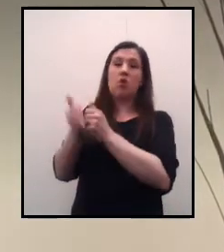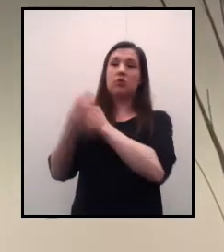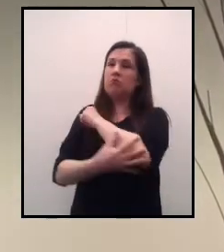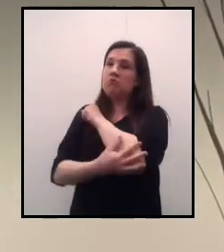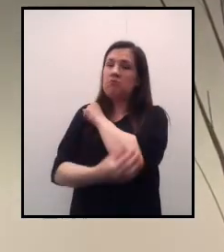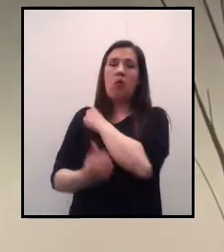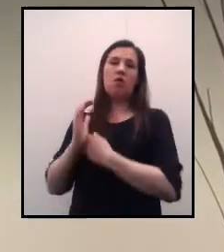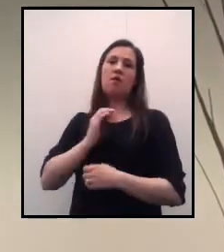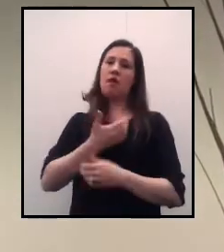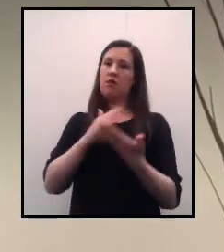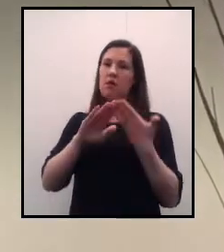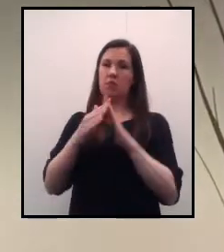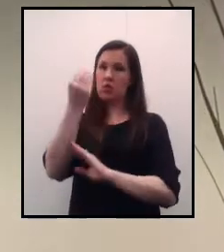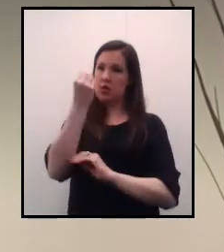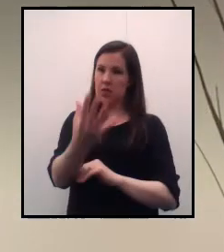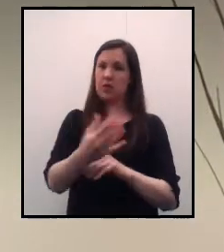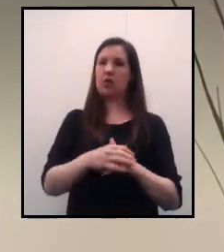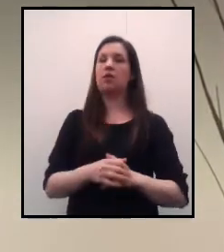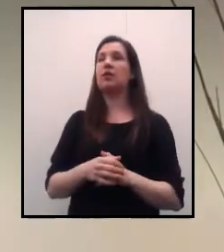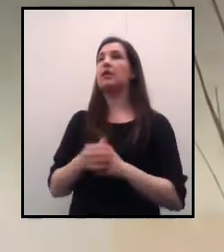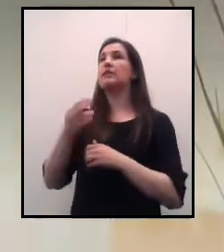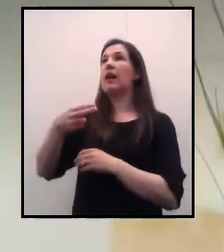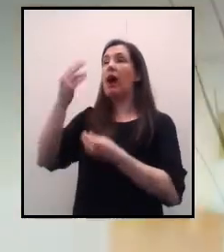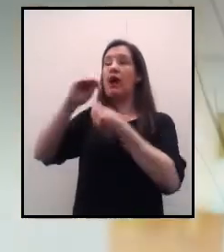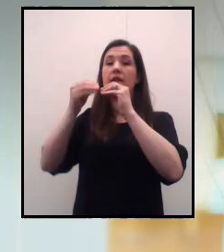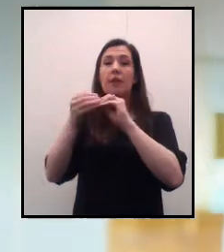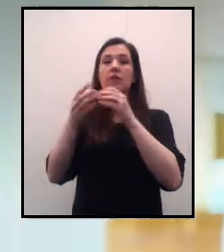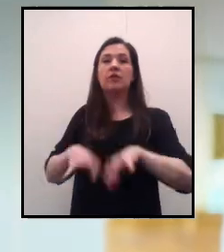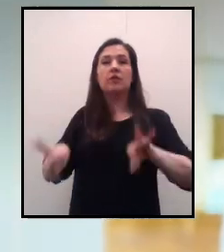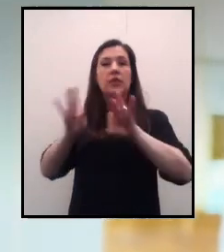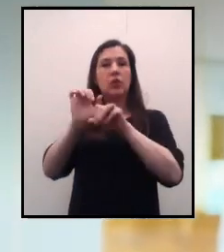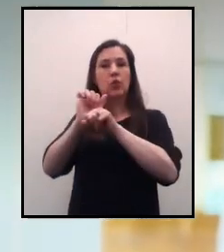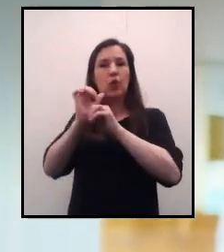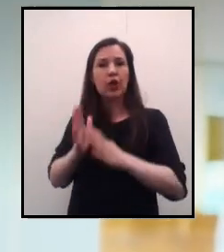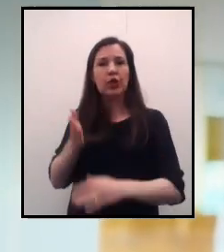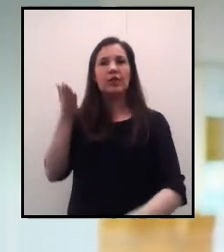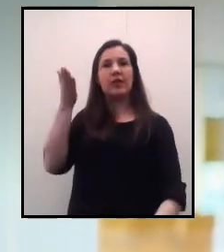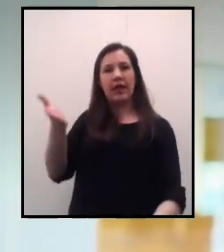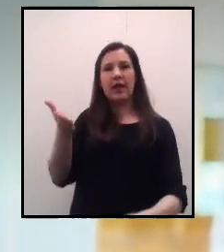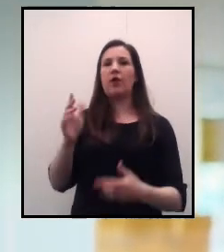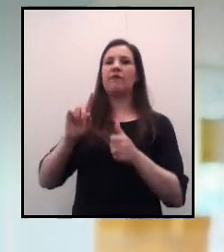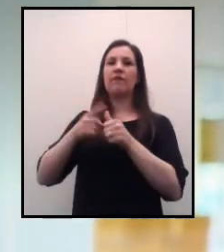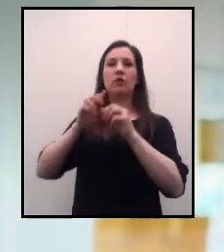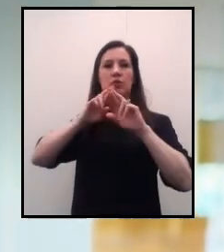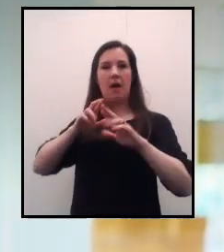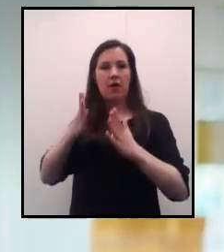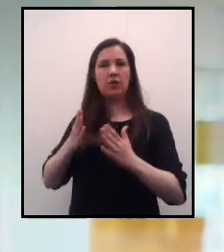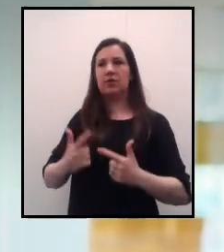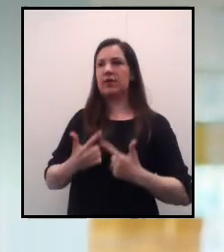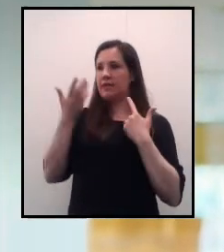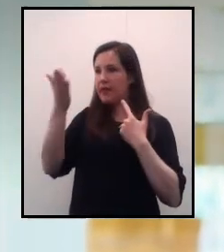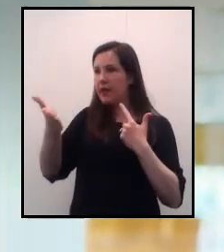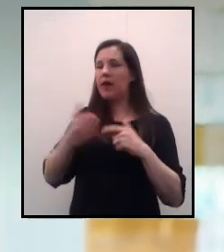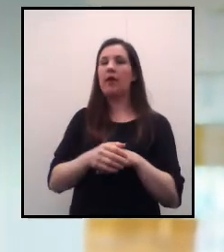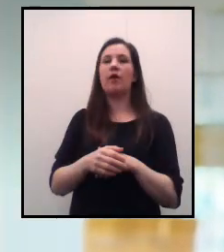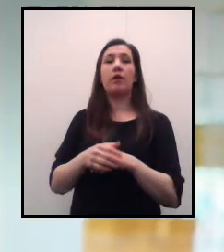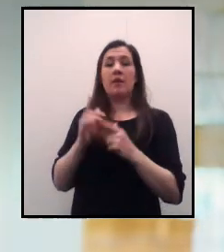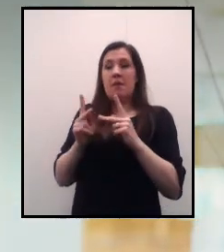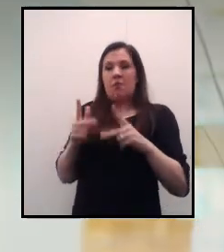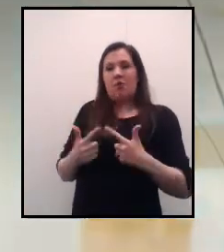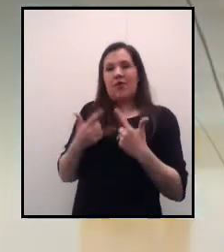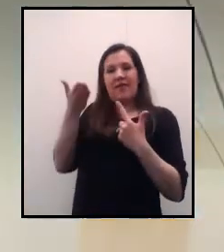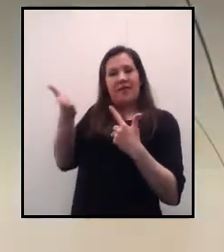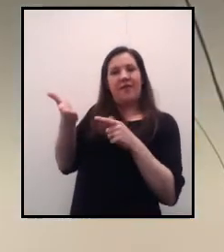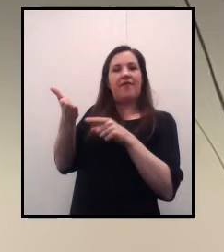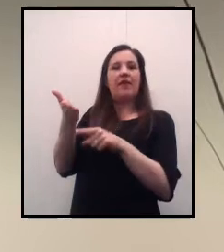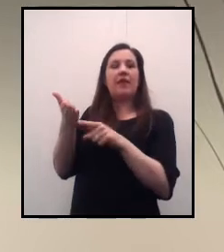it's also home to high numbers of essential workers and first responders. The residents in this community also suffer from